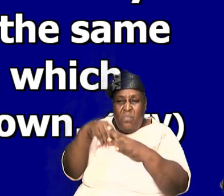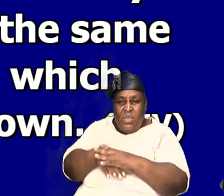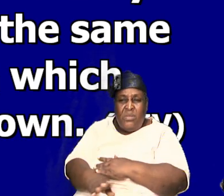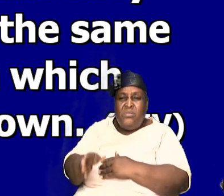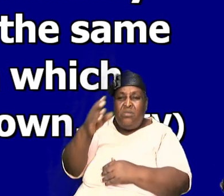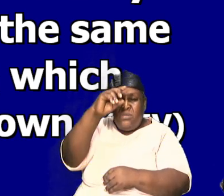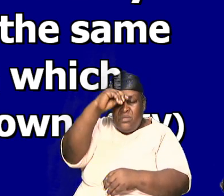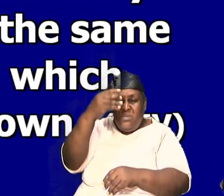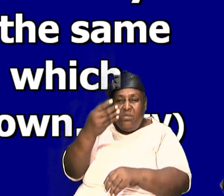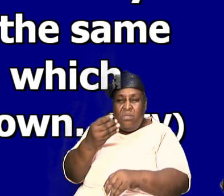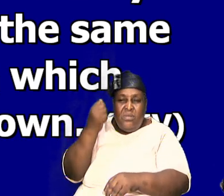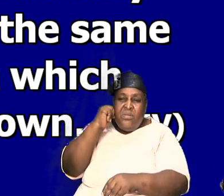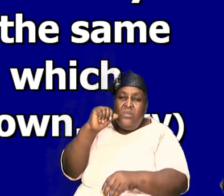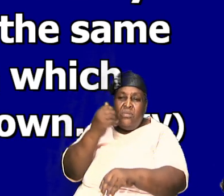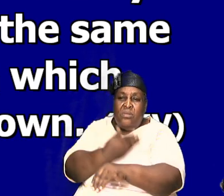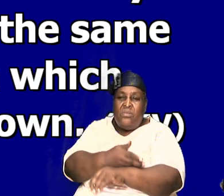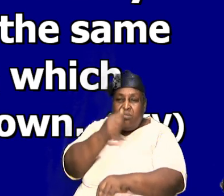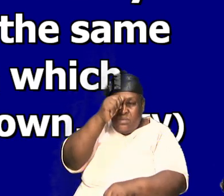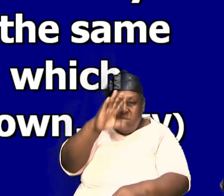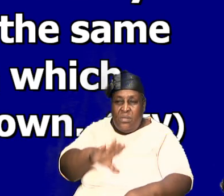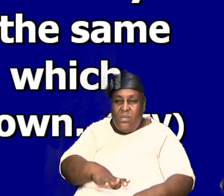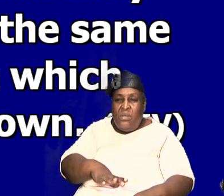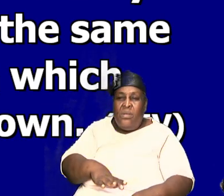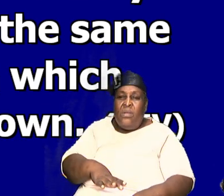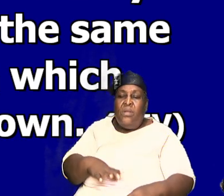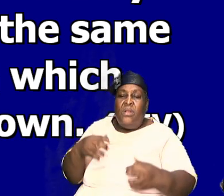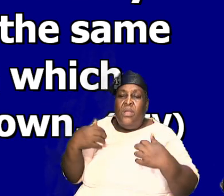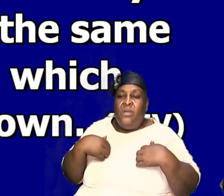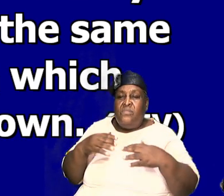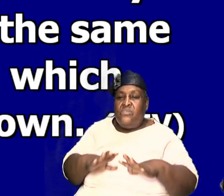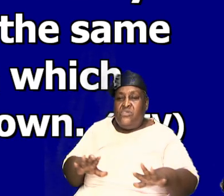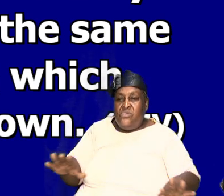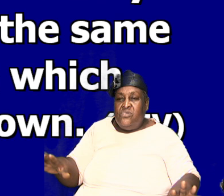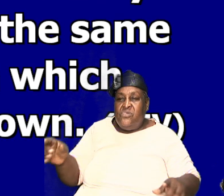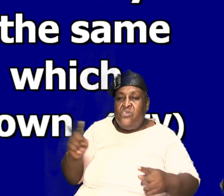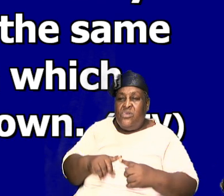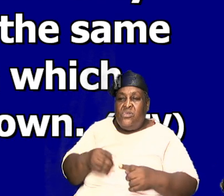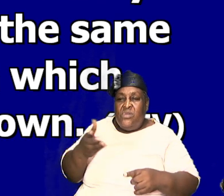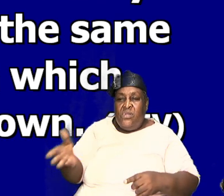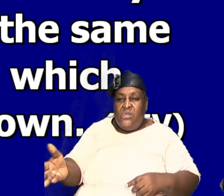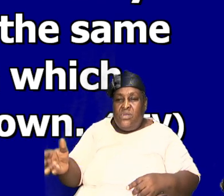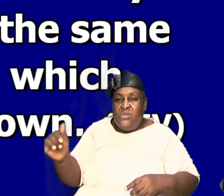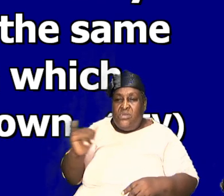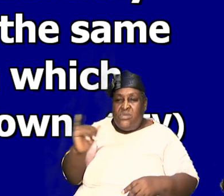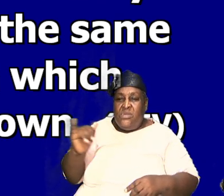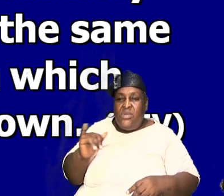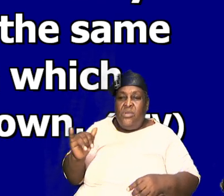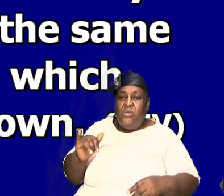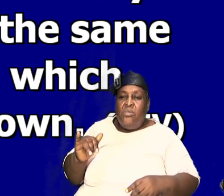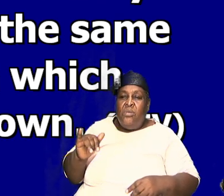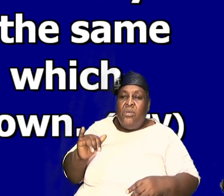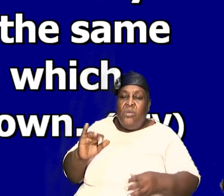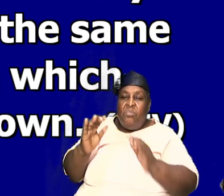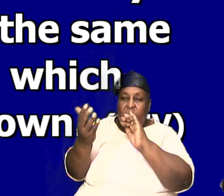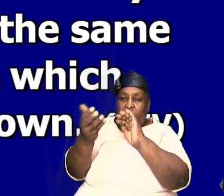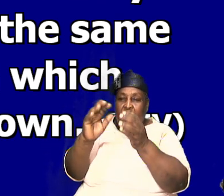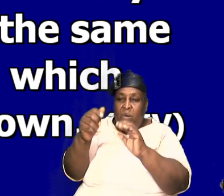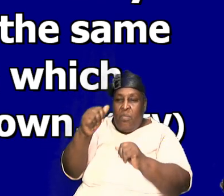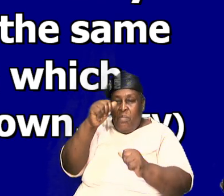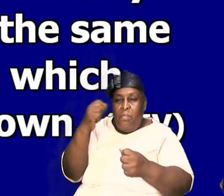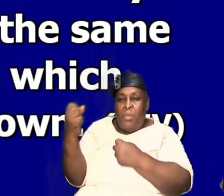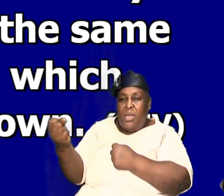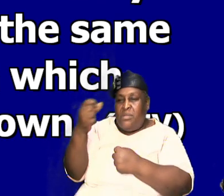the daughters of men, and they bare children to them, the same became mighty men, which were